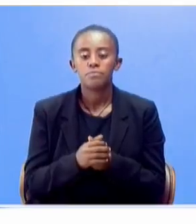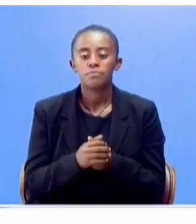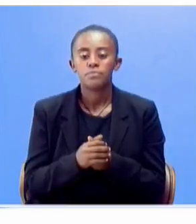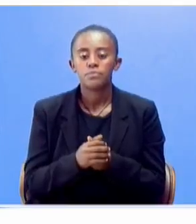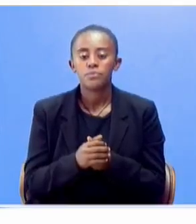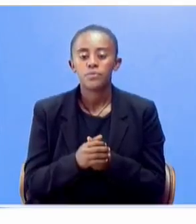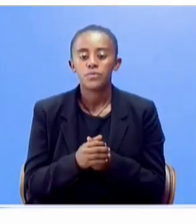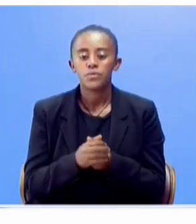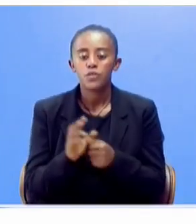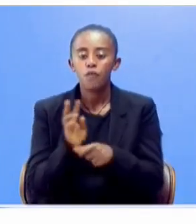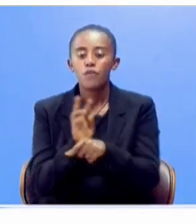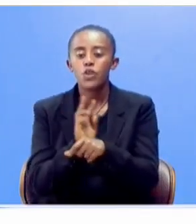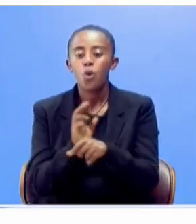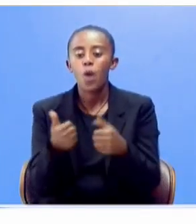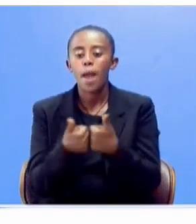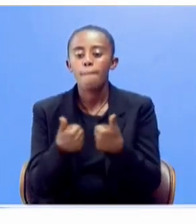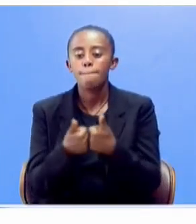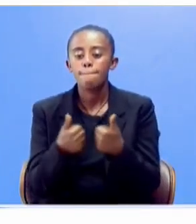video games.